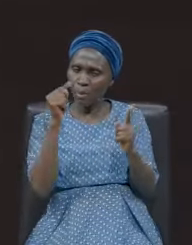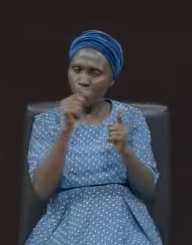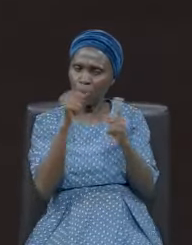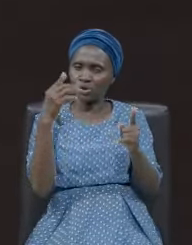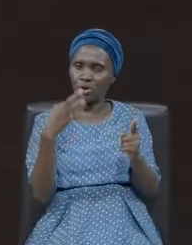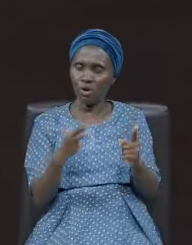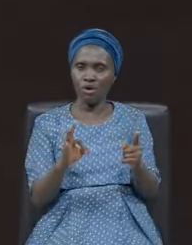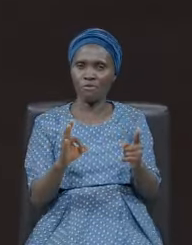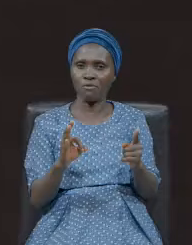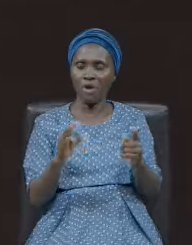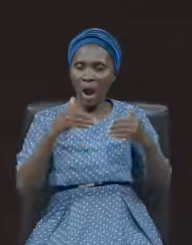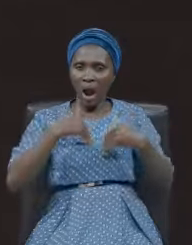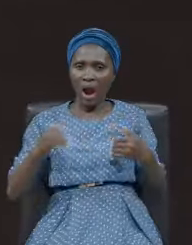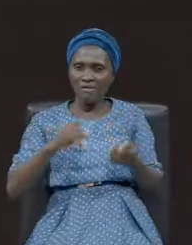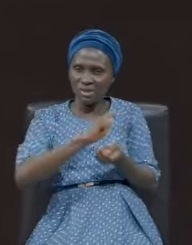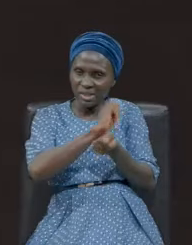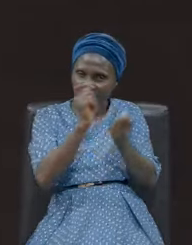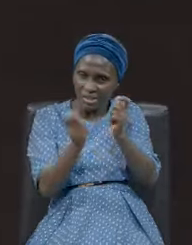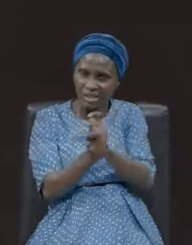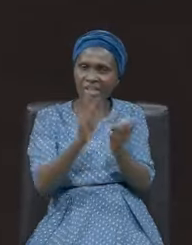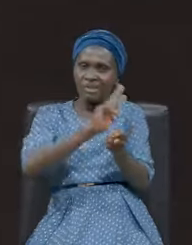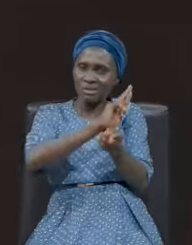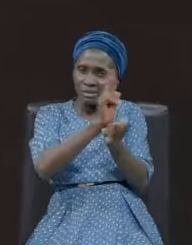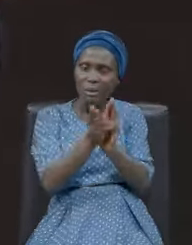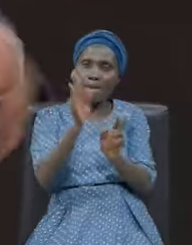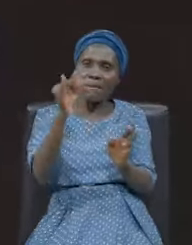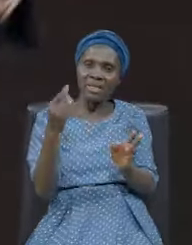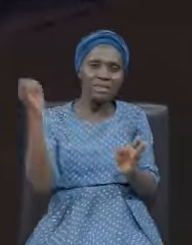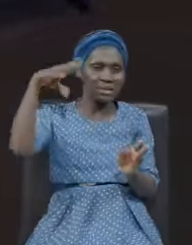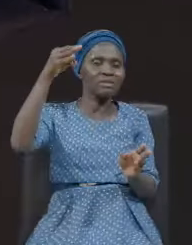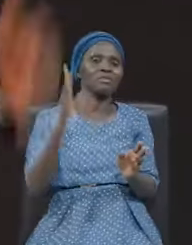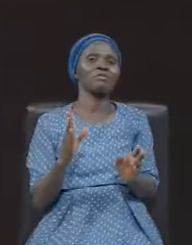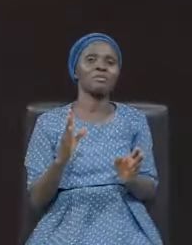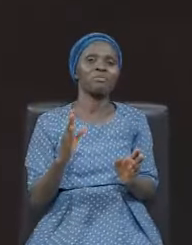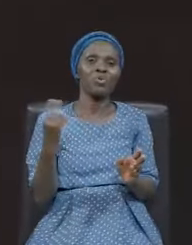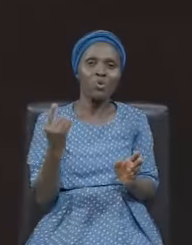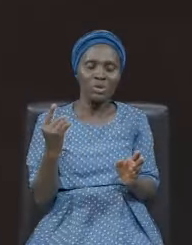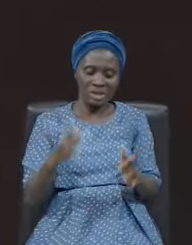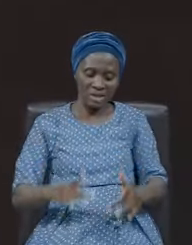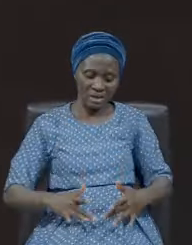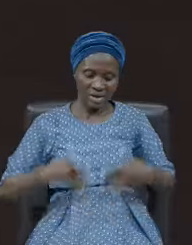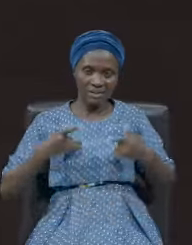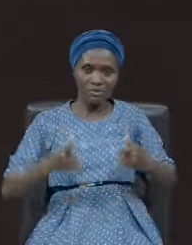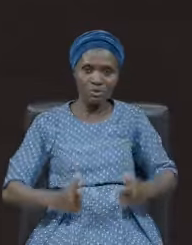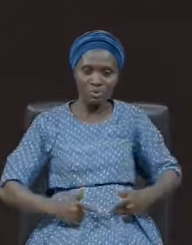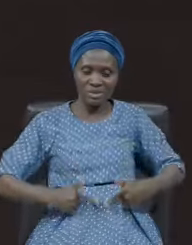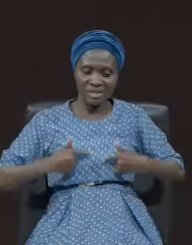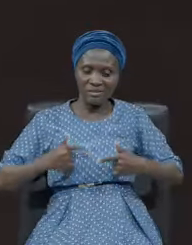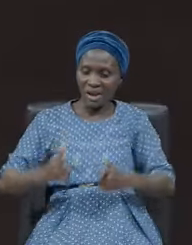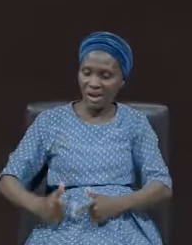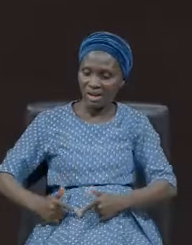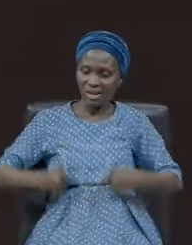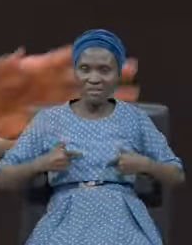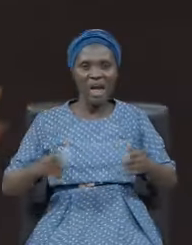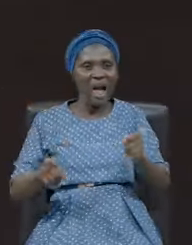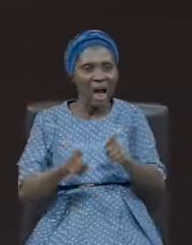the transformation by the grace of God. You just lived and lived and lived as if there will be no judgment